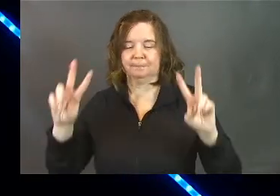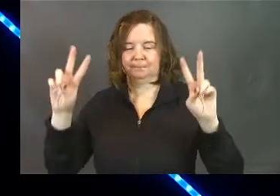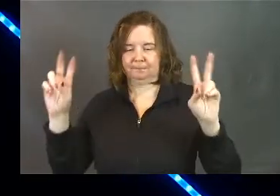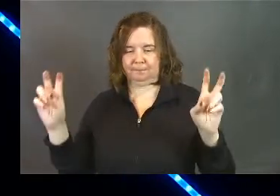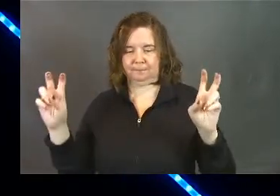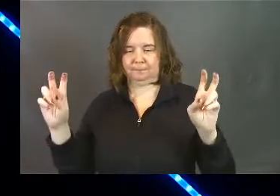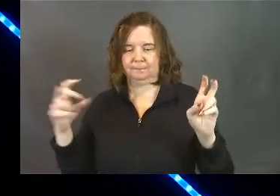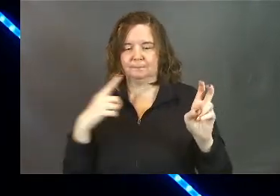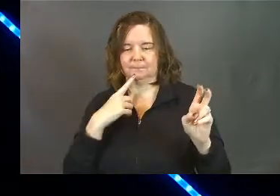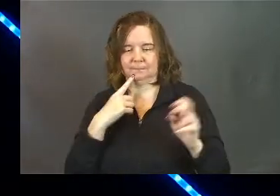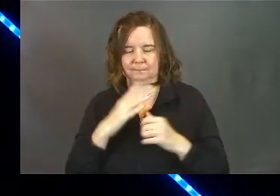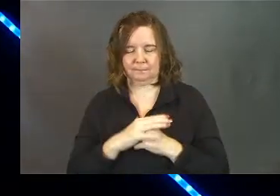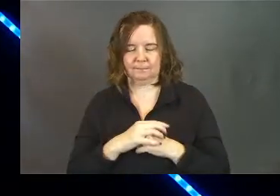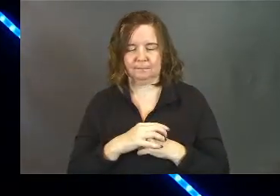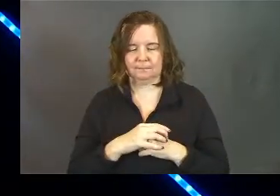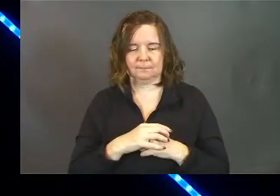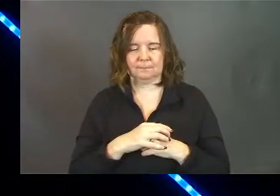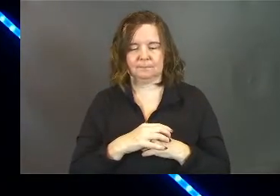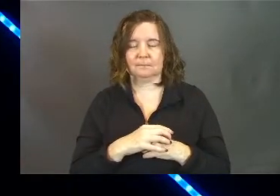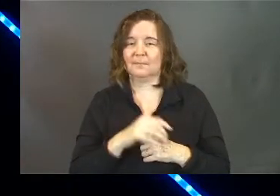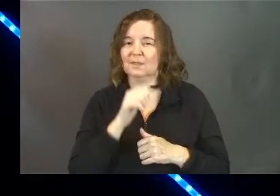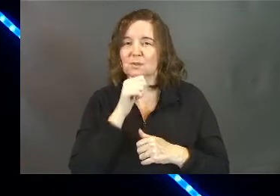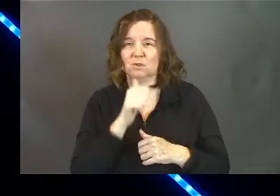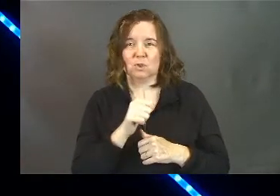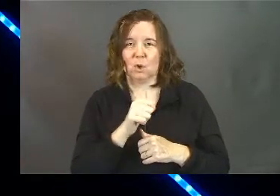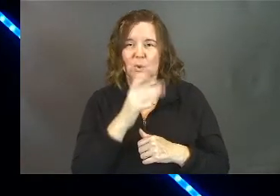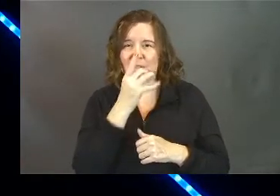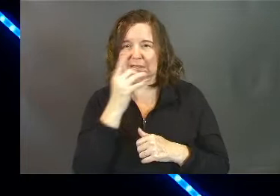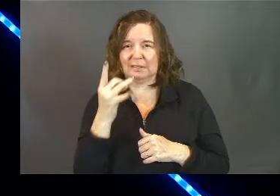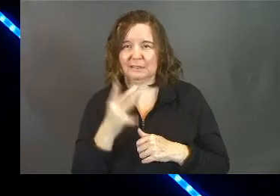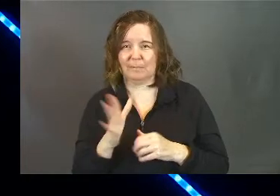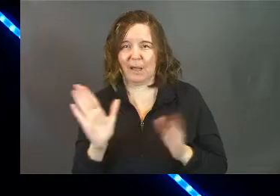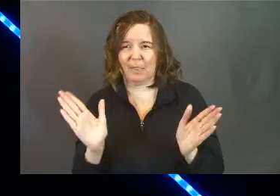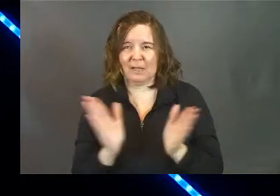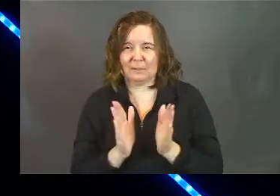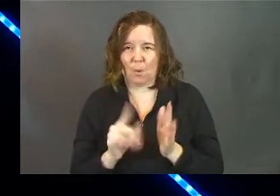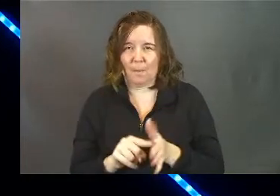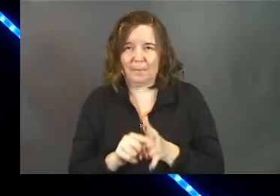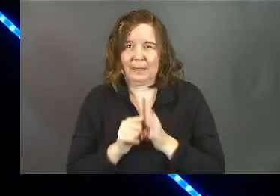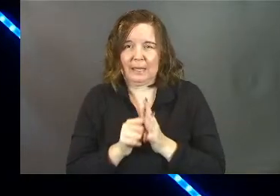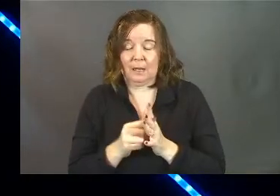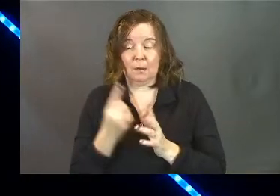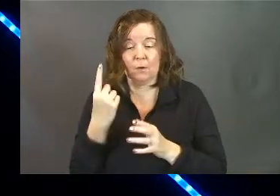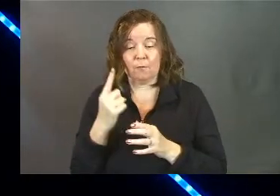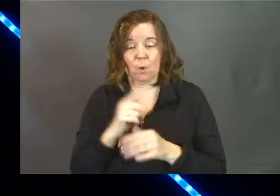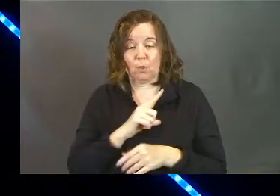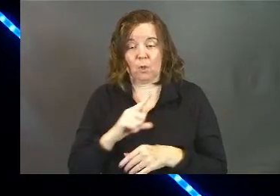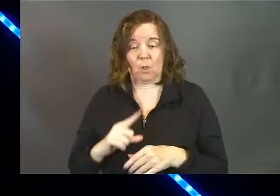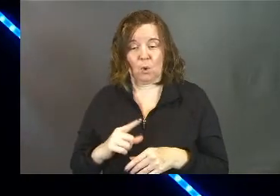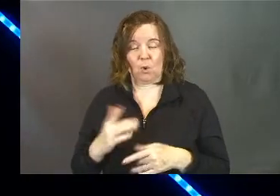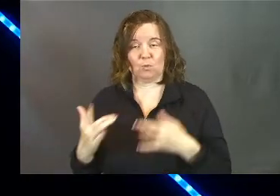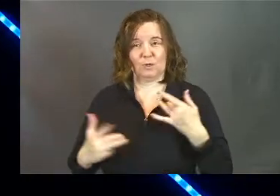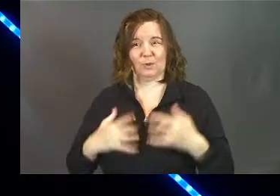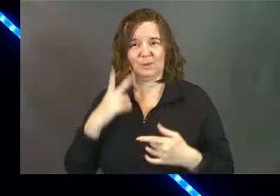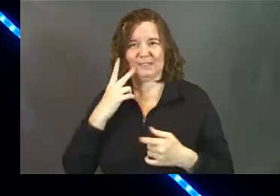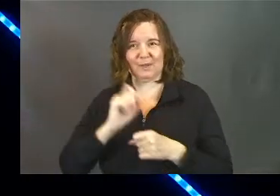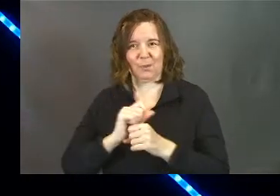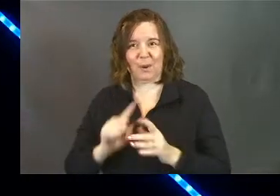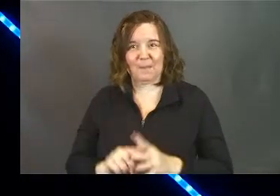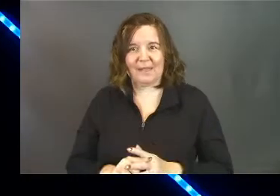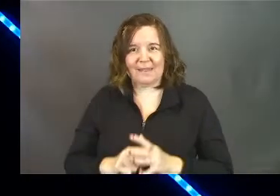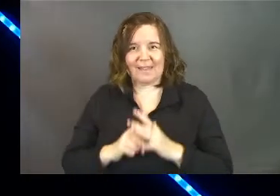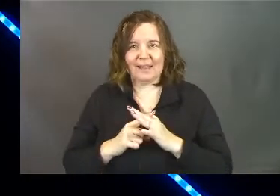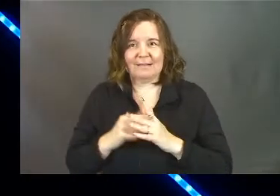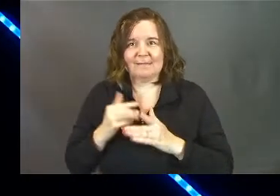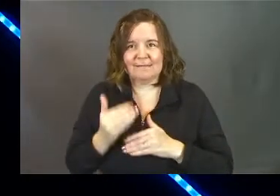Zechariah 4:10 says this. Do not despise these small beginnings, for the Lord rejoices to see the work begin, to